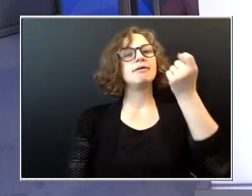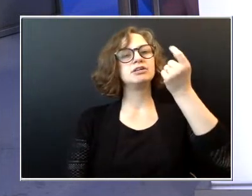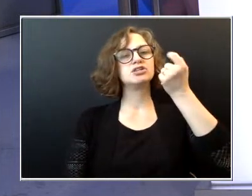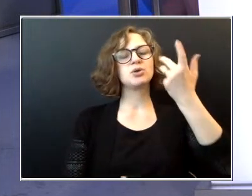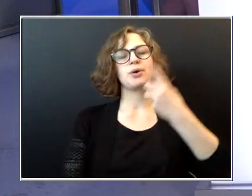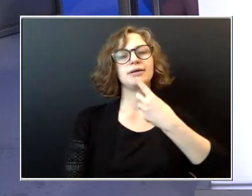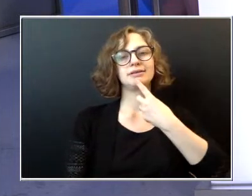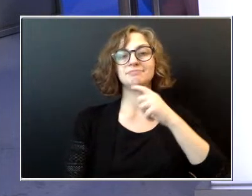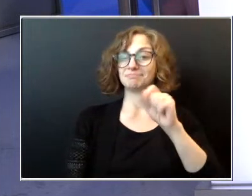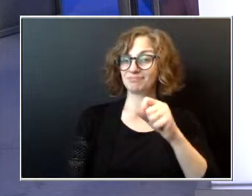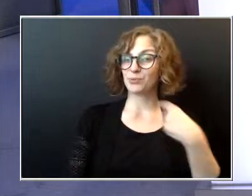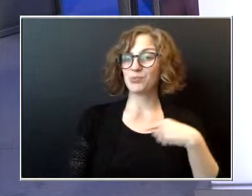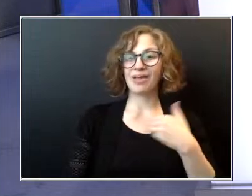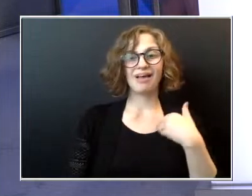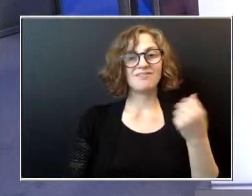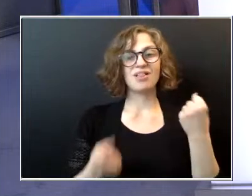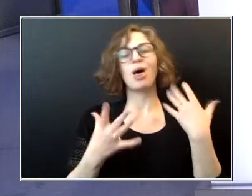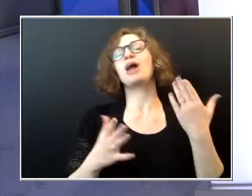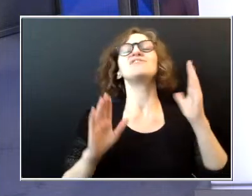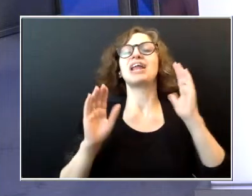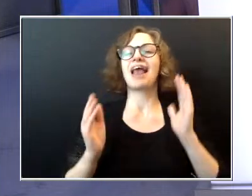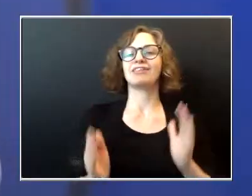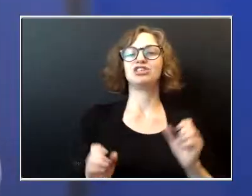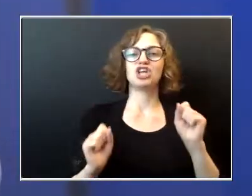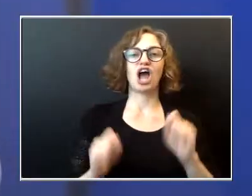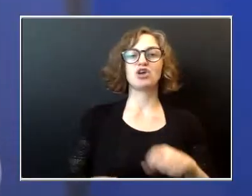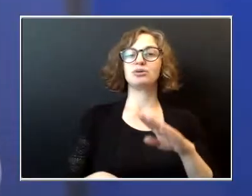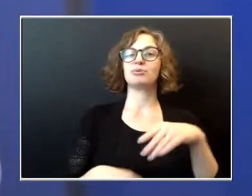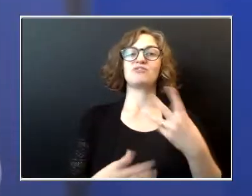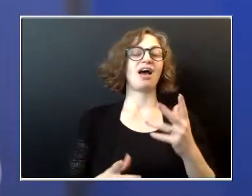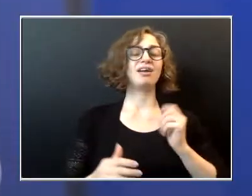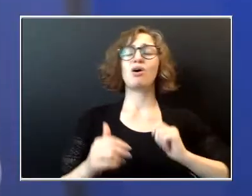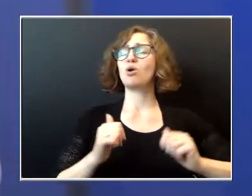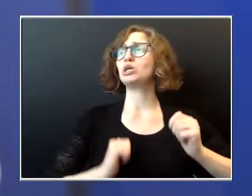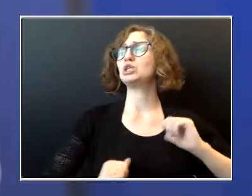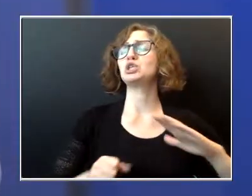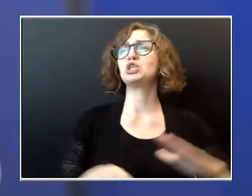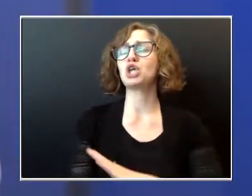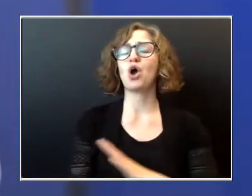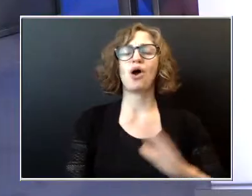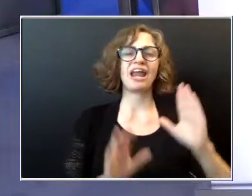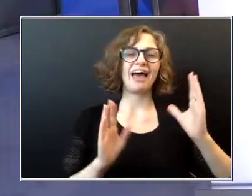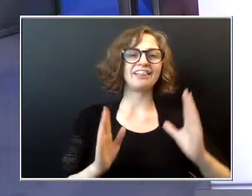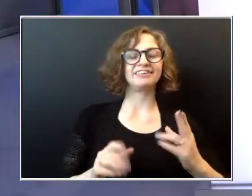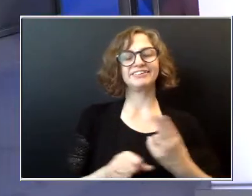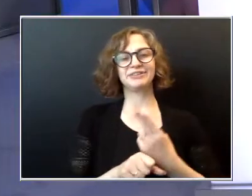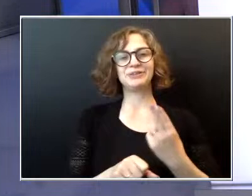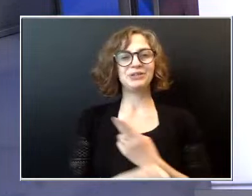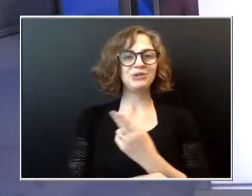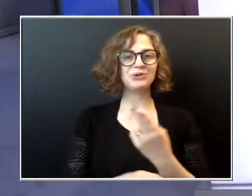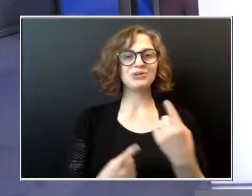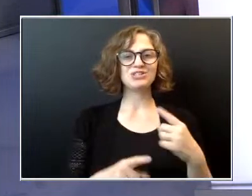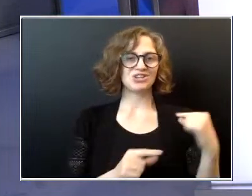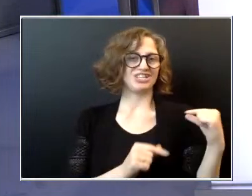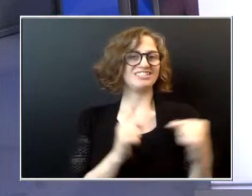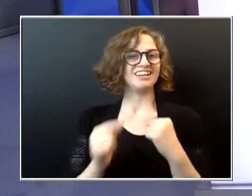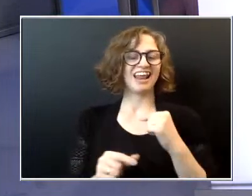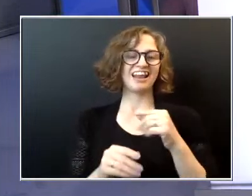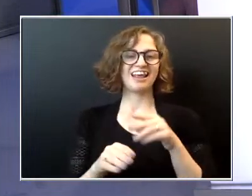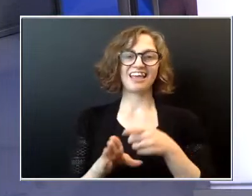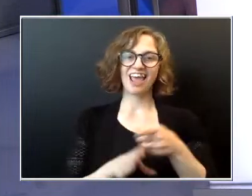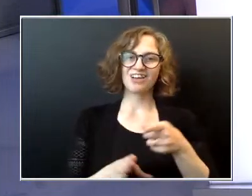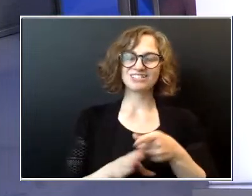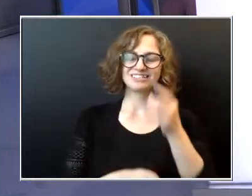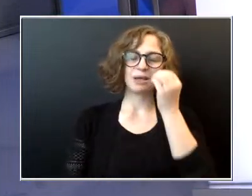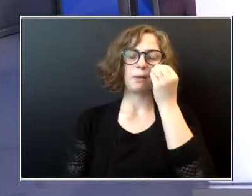analogies. I could do a whole show on different analogies used in genetic counseling. Are you going to be using ingredients and cooking again? Yeah, I am. I want some of those